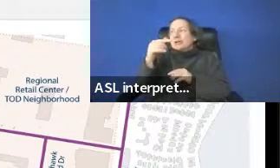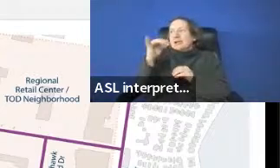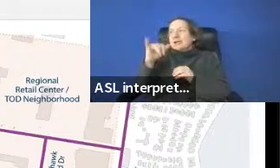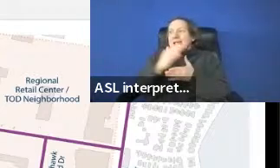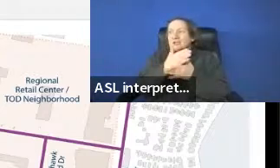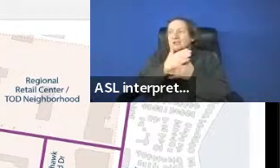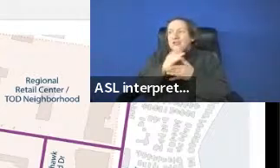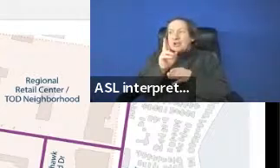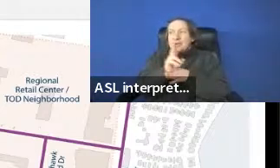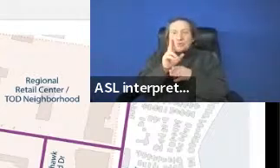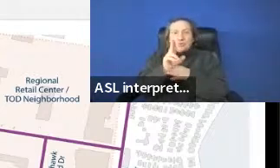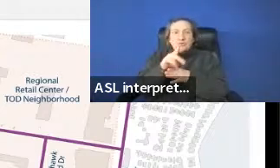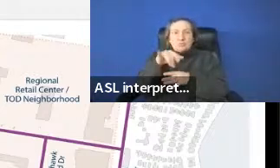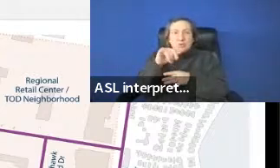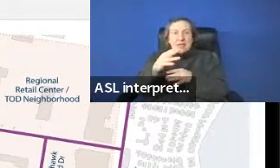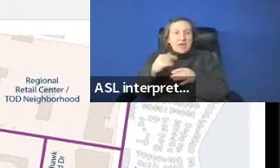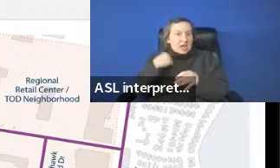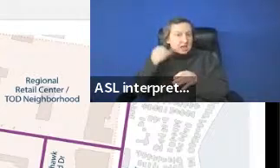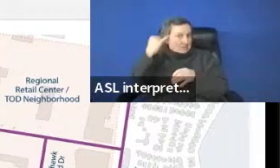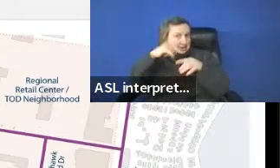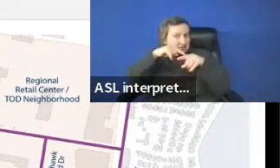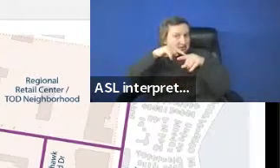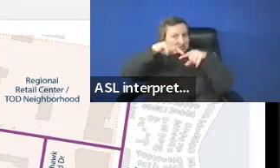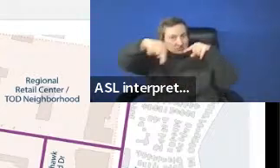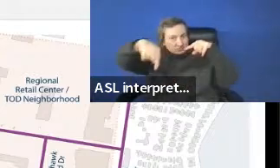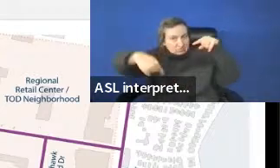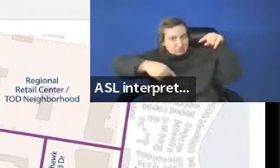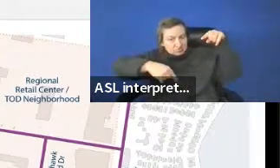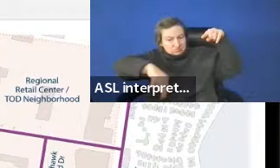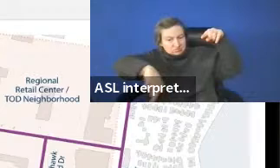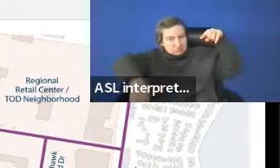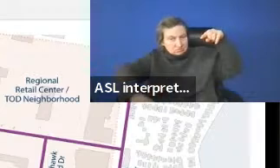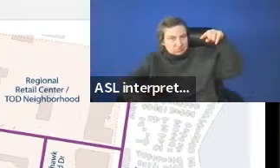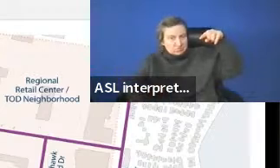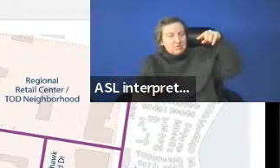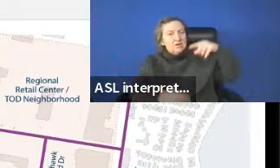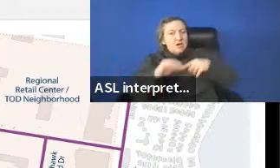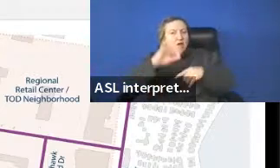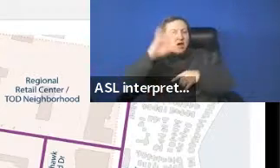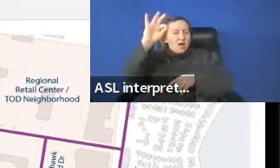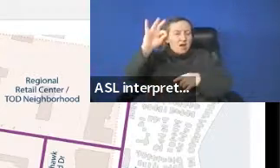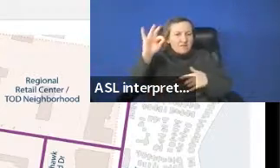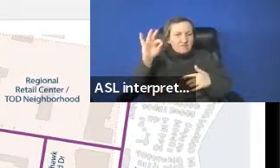I'm assuming is a descending ramp off of an elevated